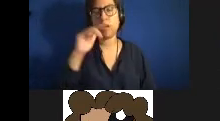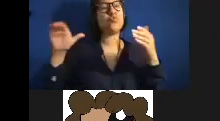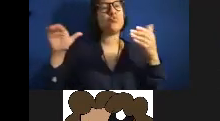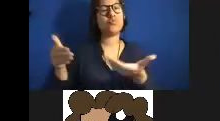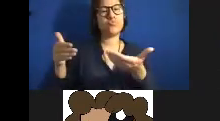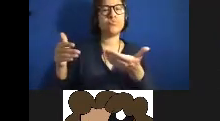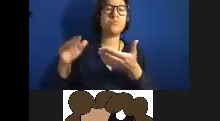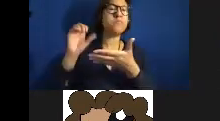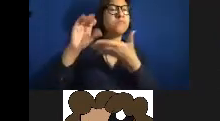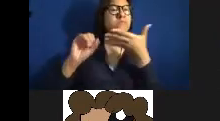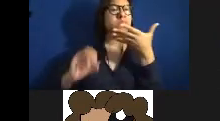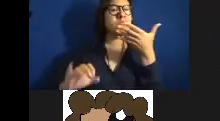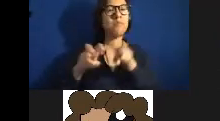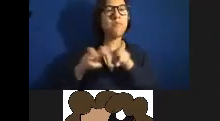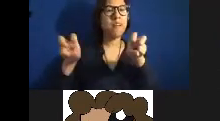introduce themselves.